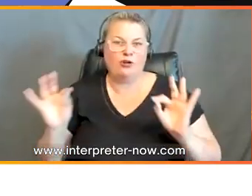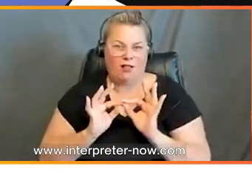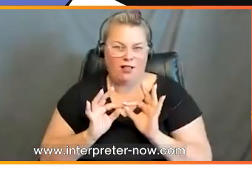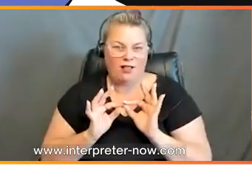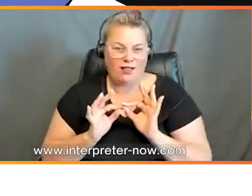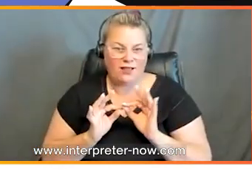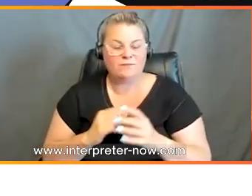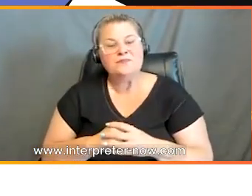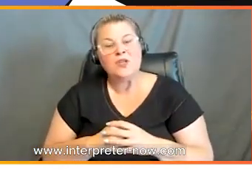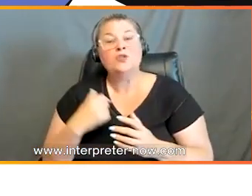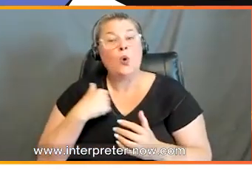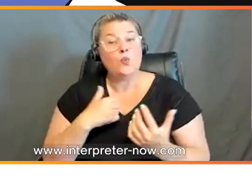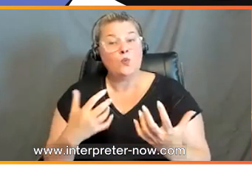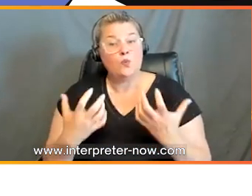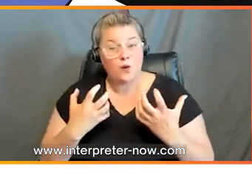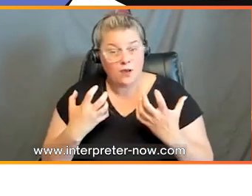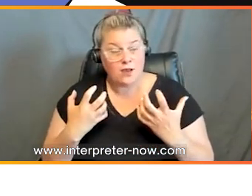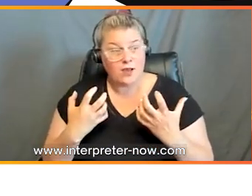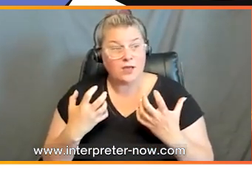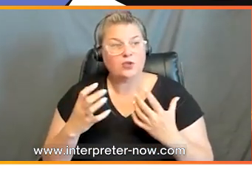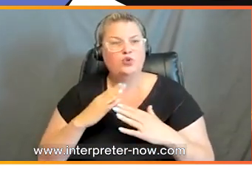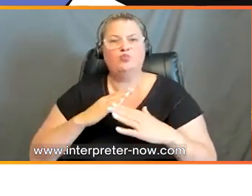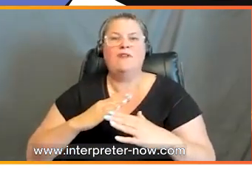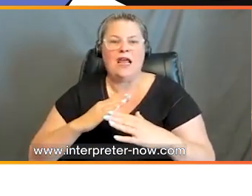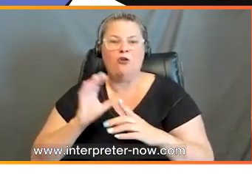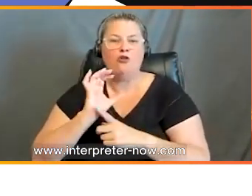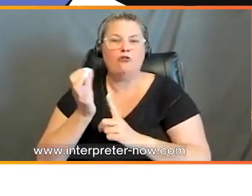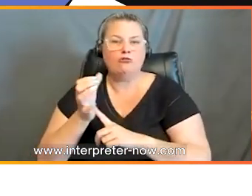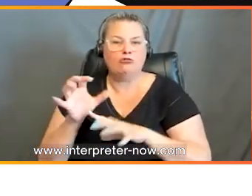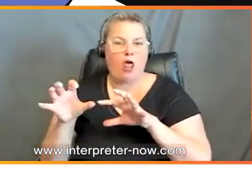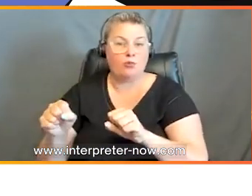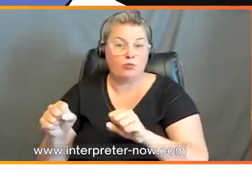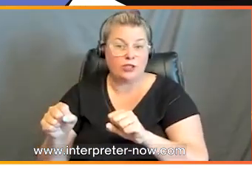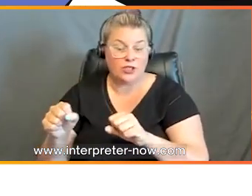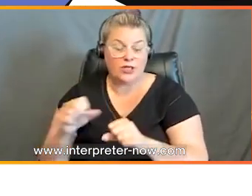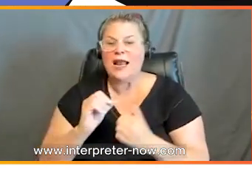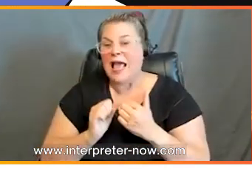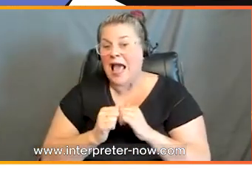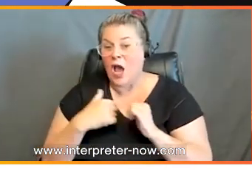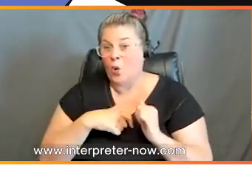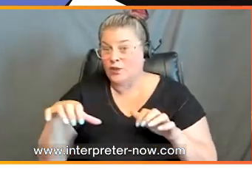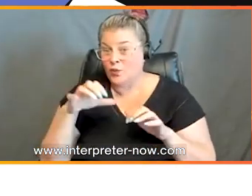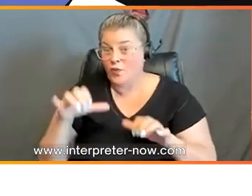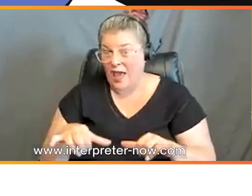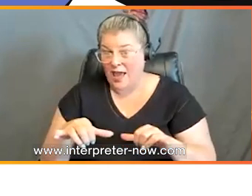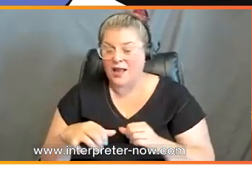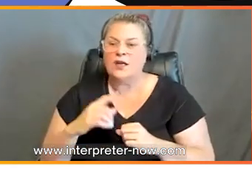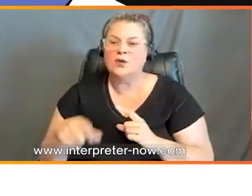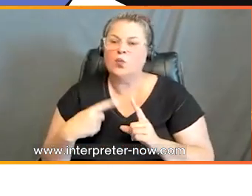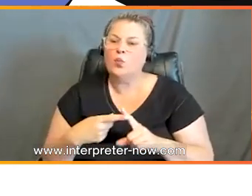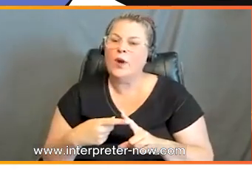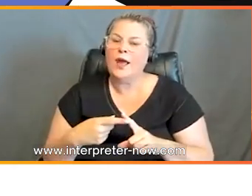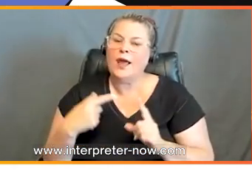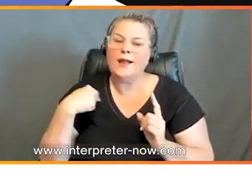we want to prevent cultural appropriation. And the way in which we do this is when we